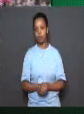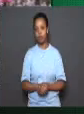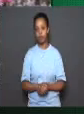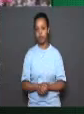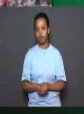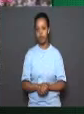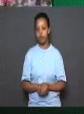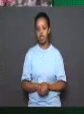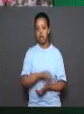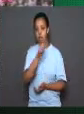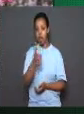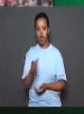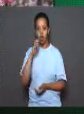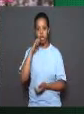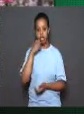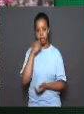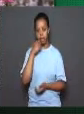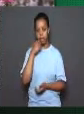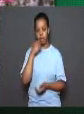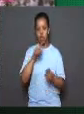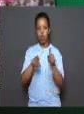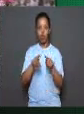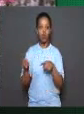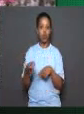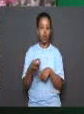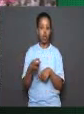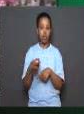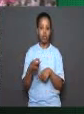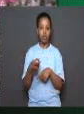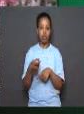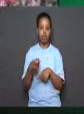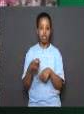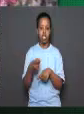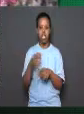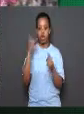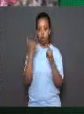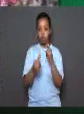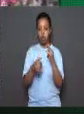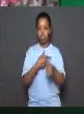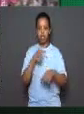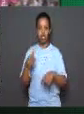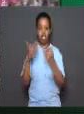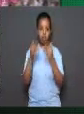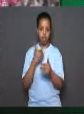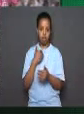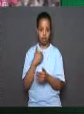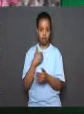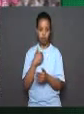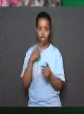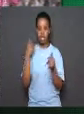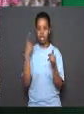Every enzyme has a different range of optimum temperature. For